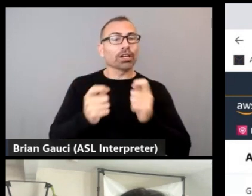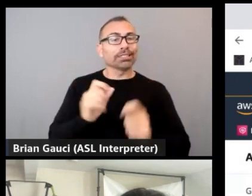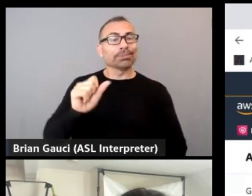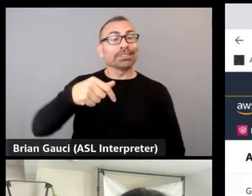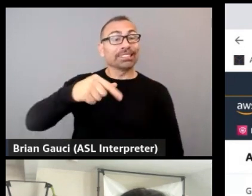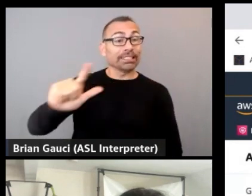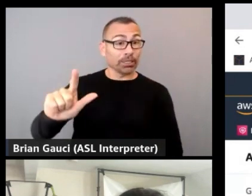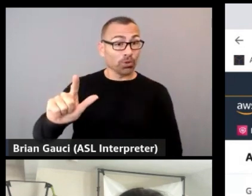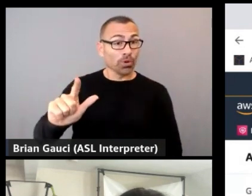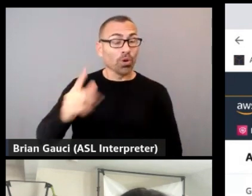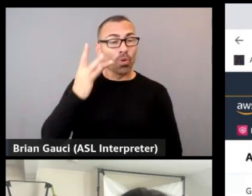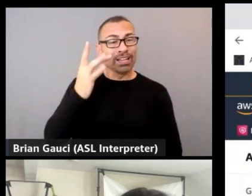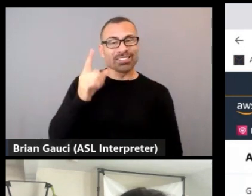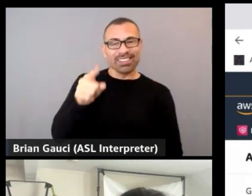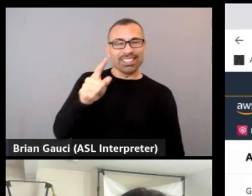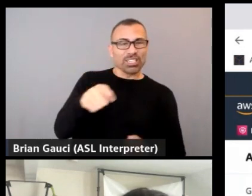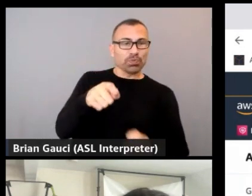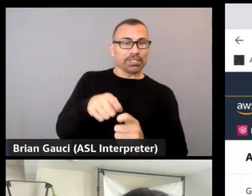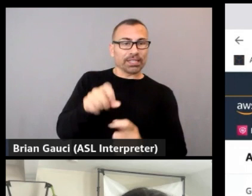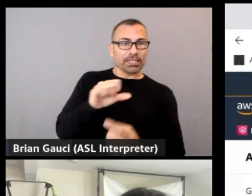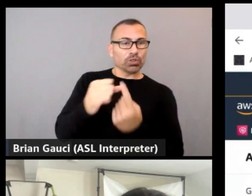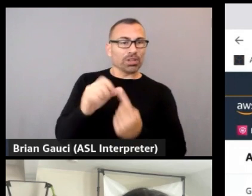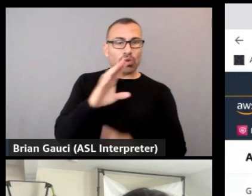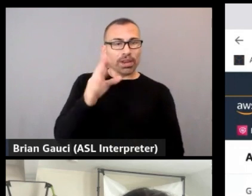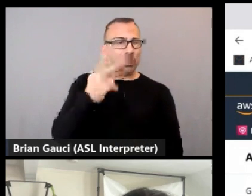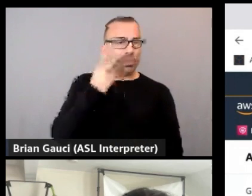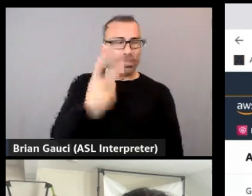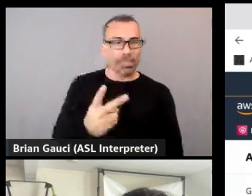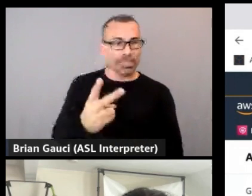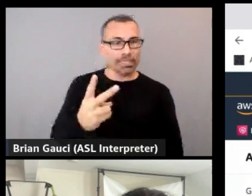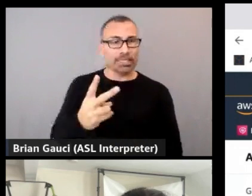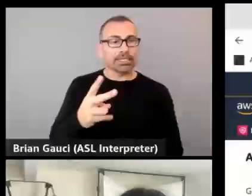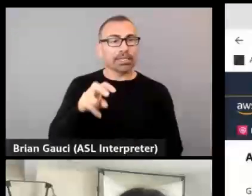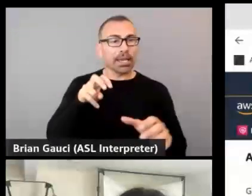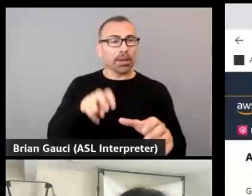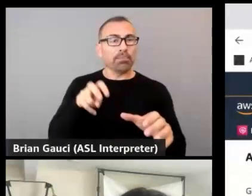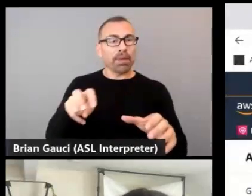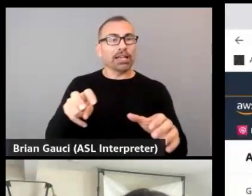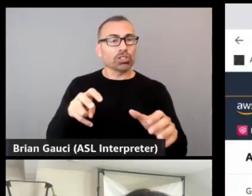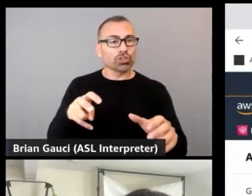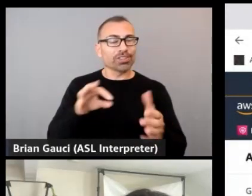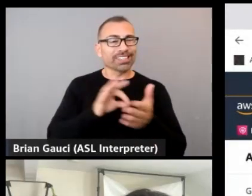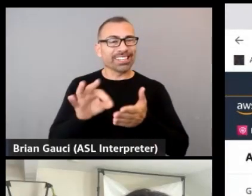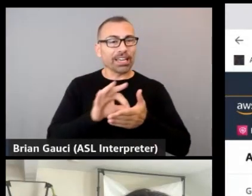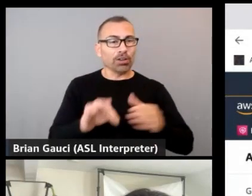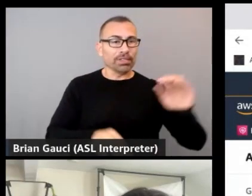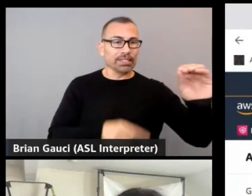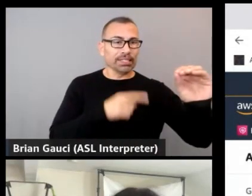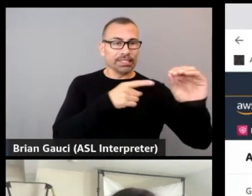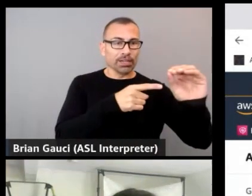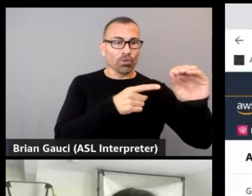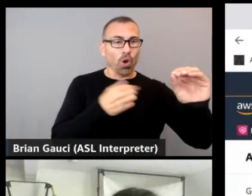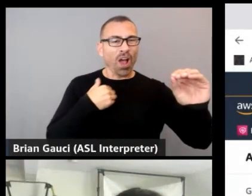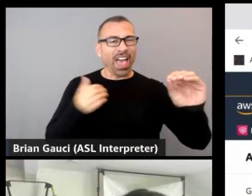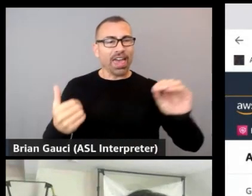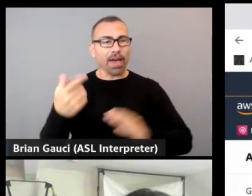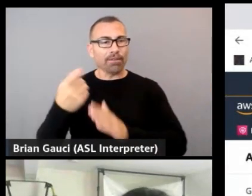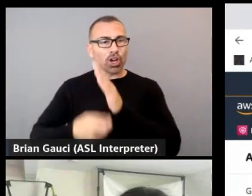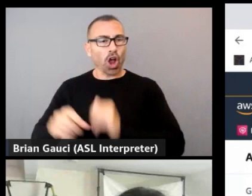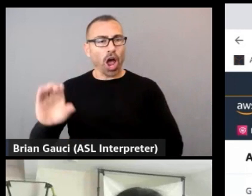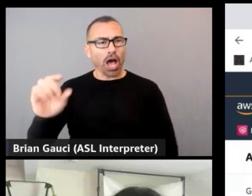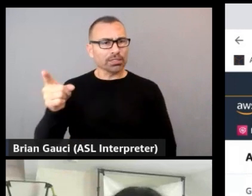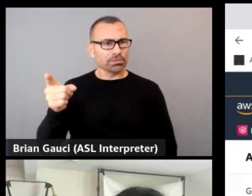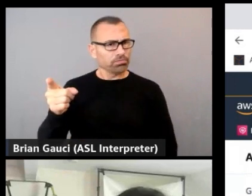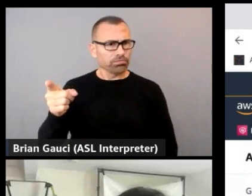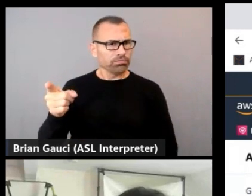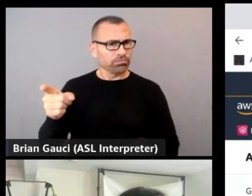we should never see a passenger count that is 0 and a fare amount. So we should never have charged anybody if there was nobody in the car, as an